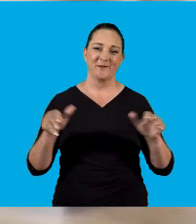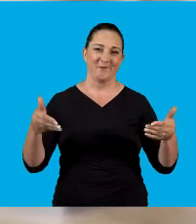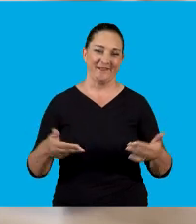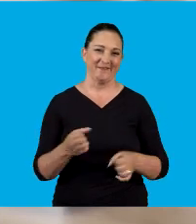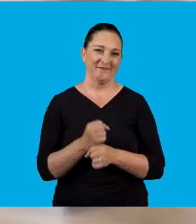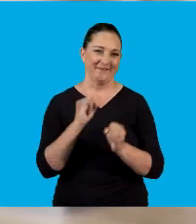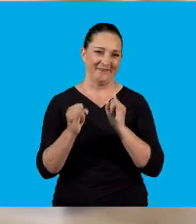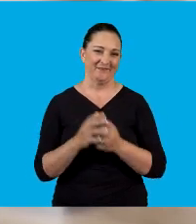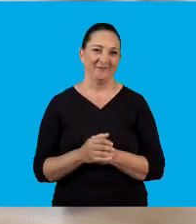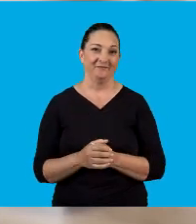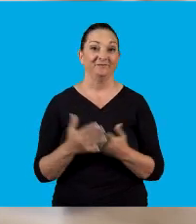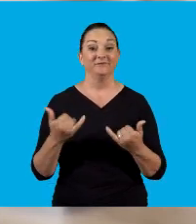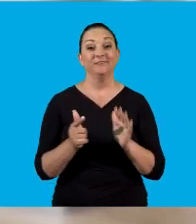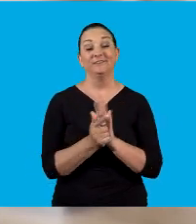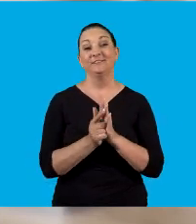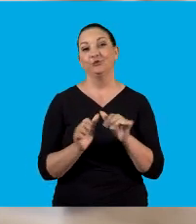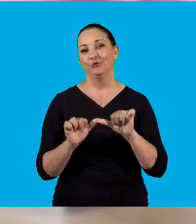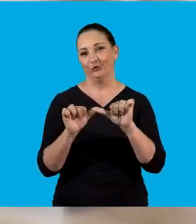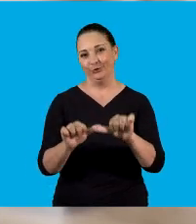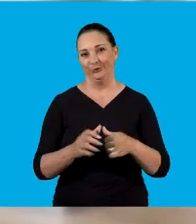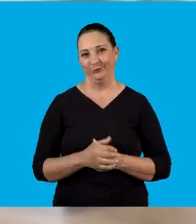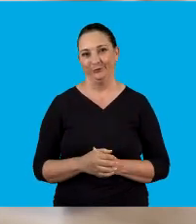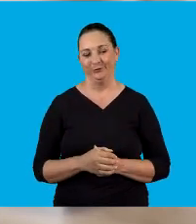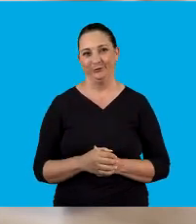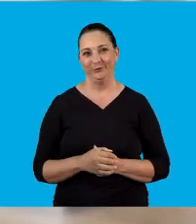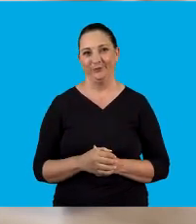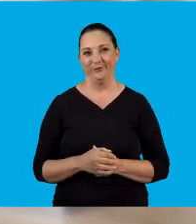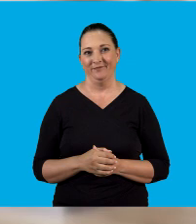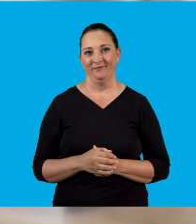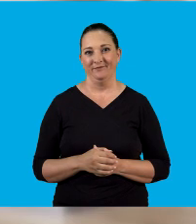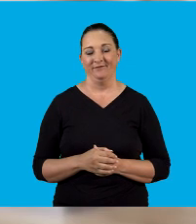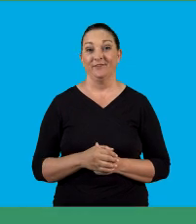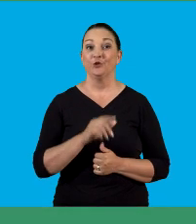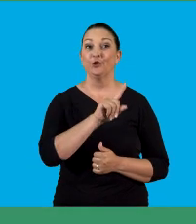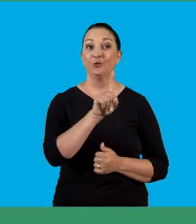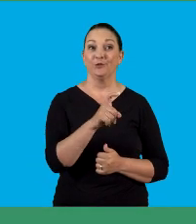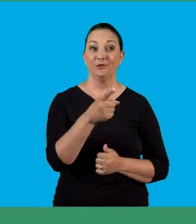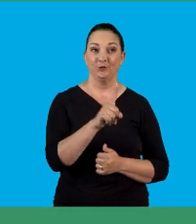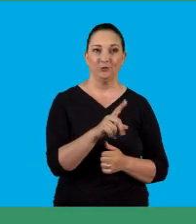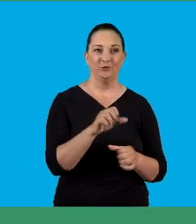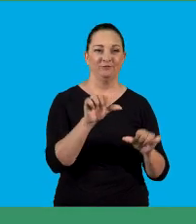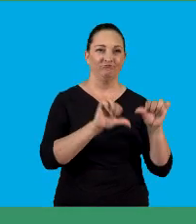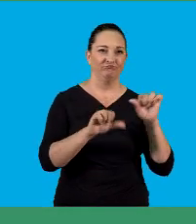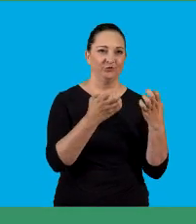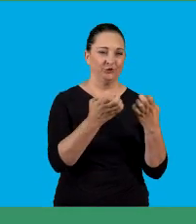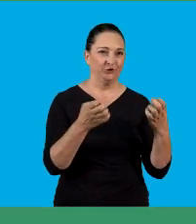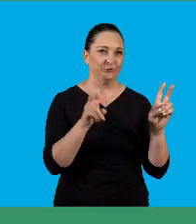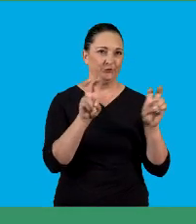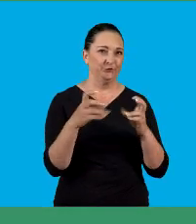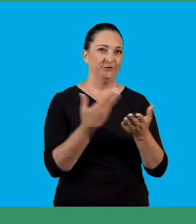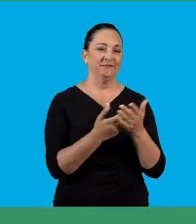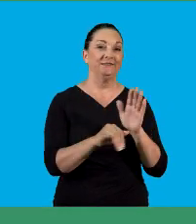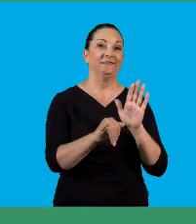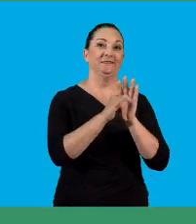Welcome back, grade 11s. Now let's continue with our lesson. The question says, identify the socio-economic issues that